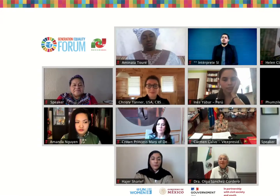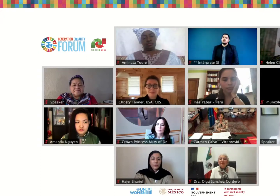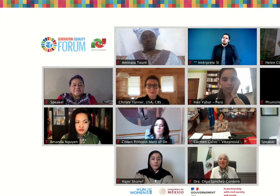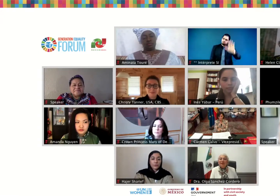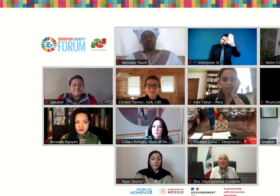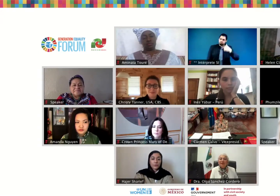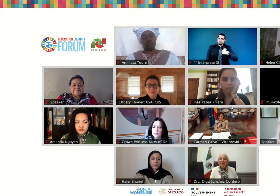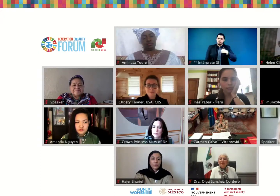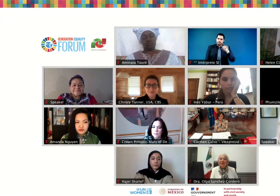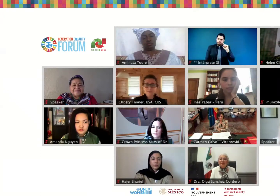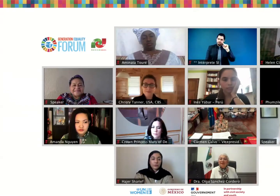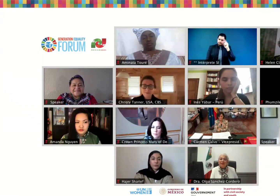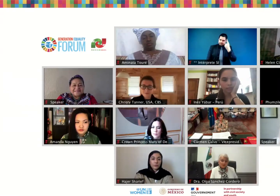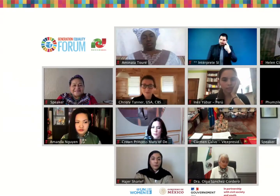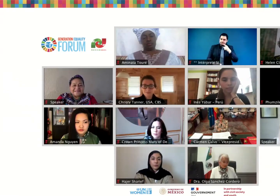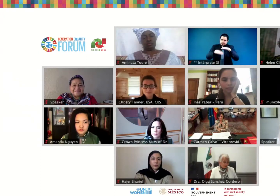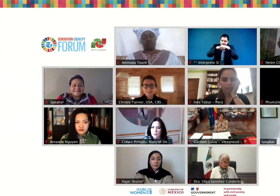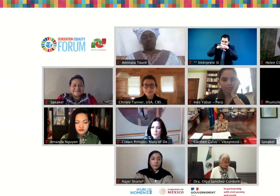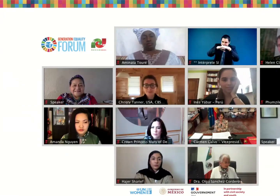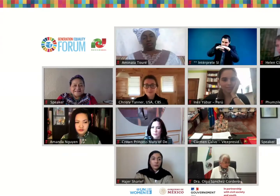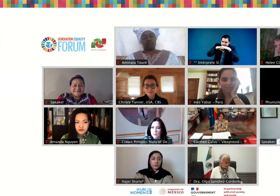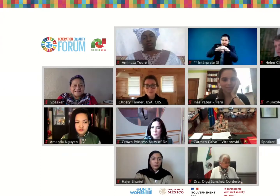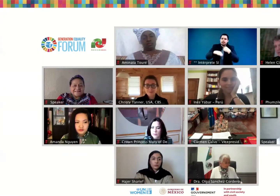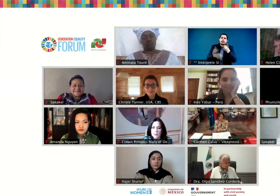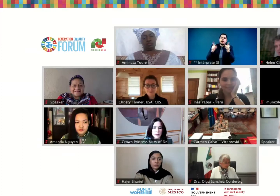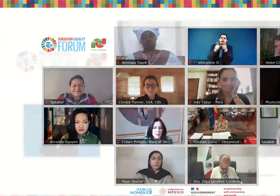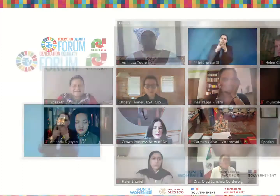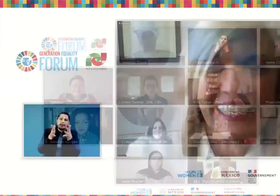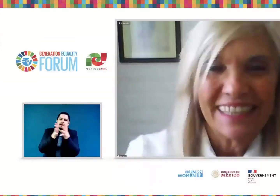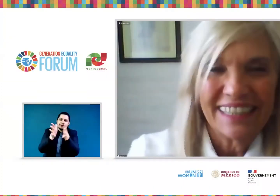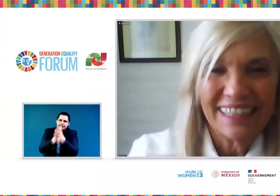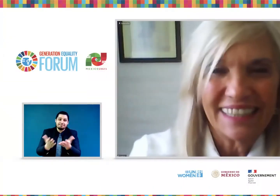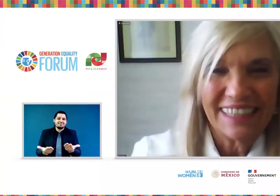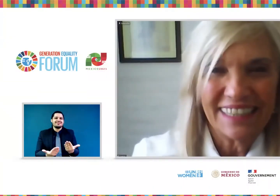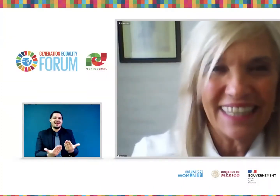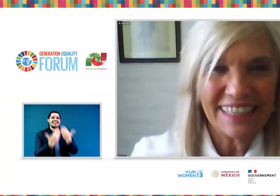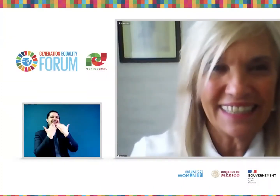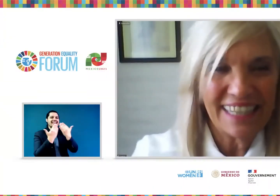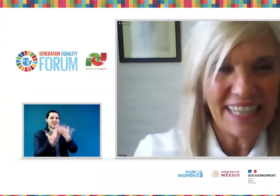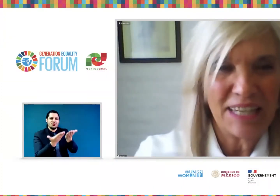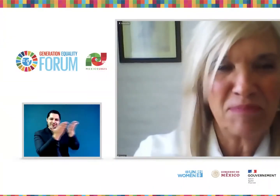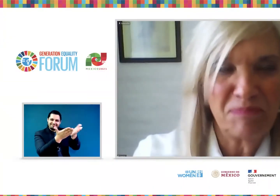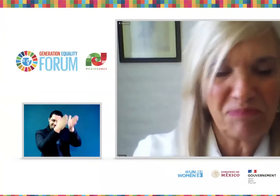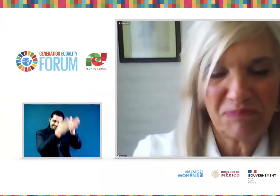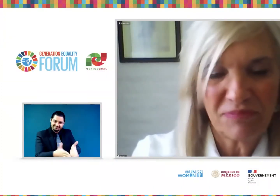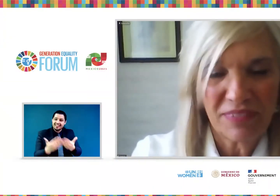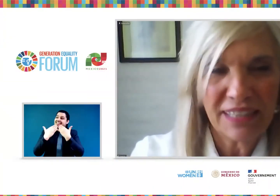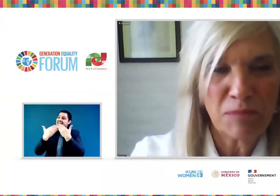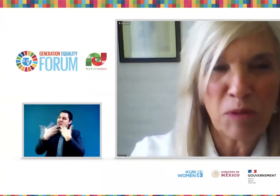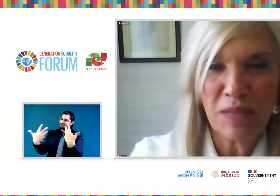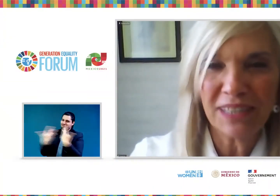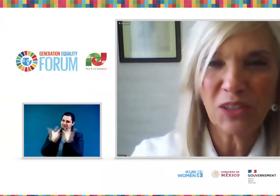permítanme agradecer la invitación a formar parte de